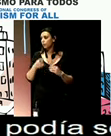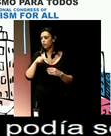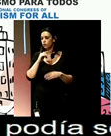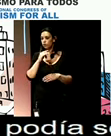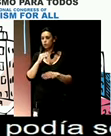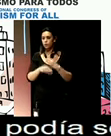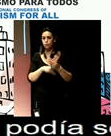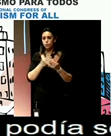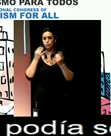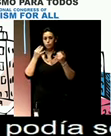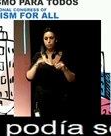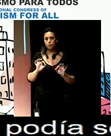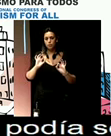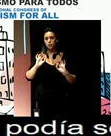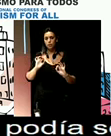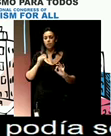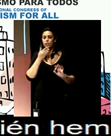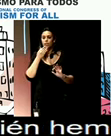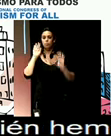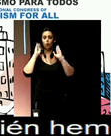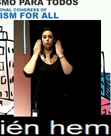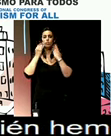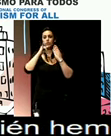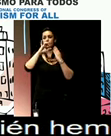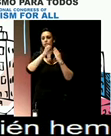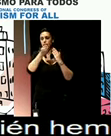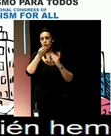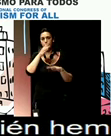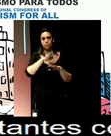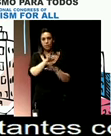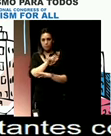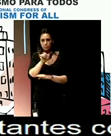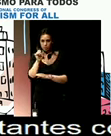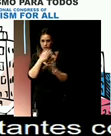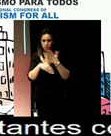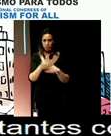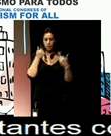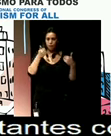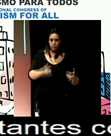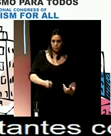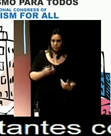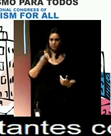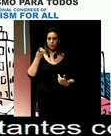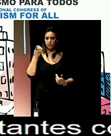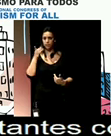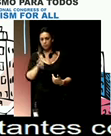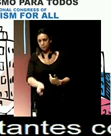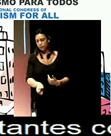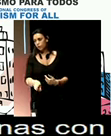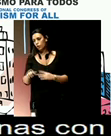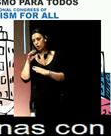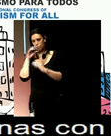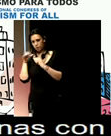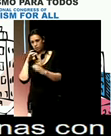We have worked in other important objects, such as ISA Congress for physically